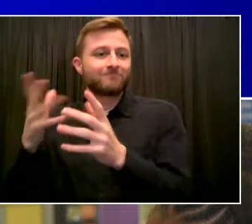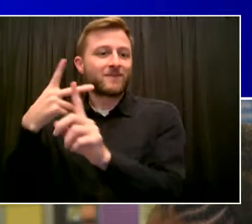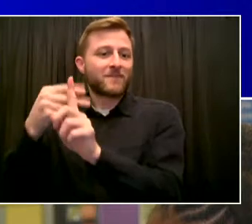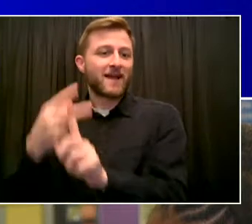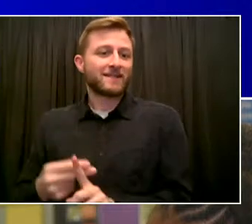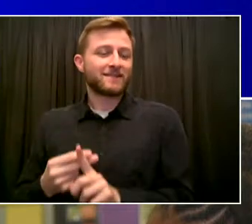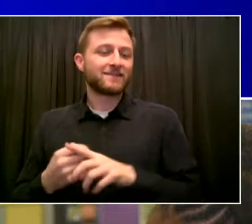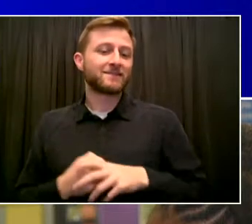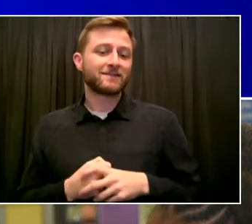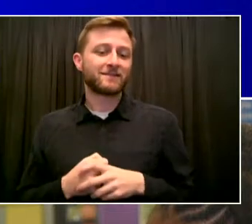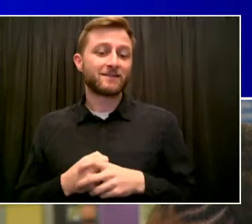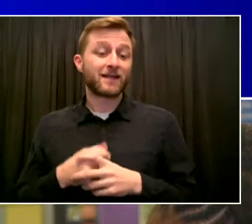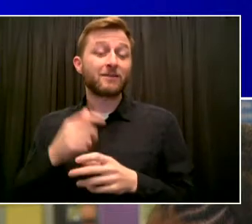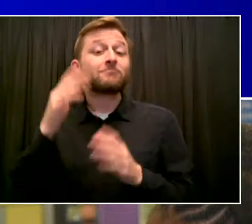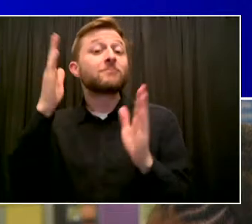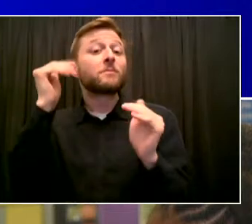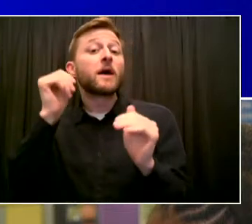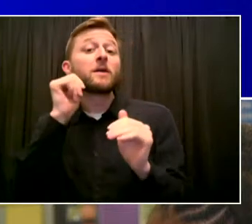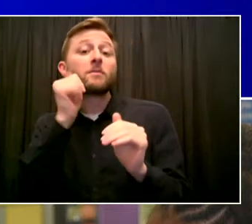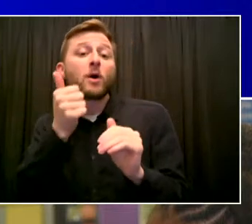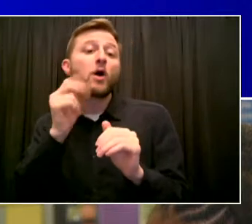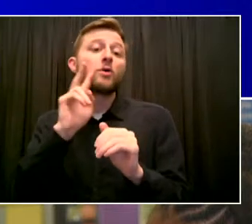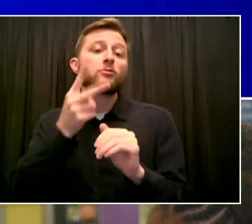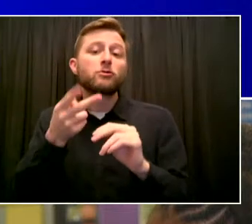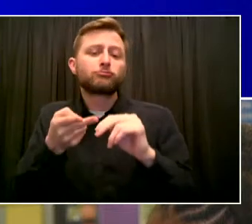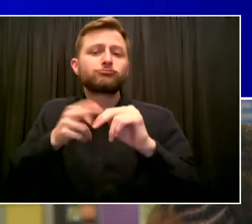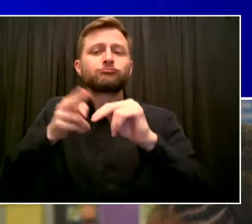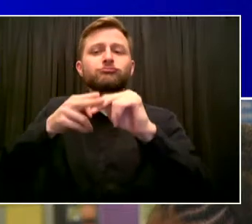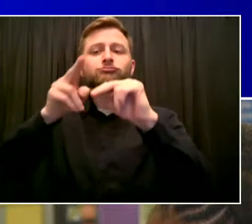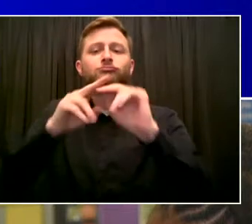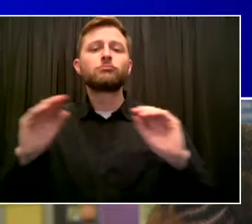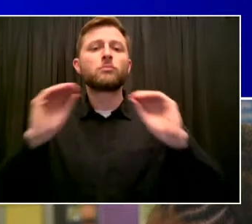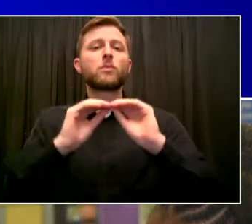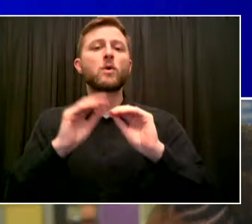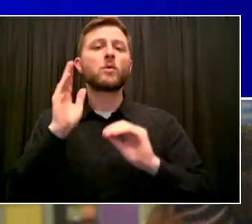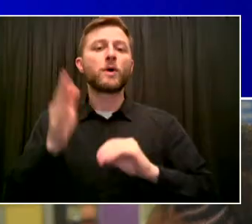keep our city safe and we move forward. And I want you